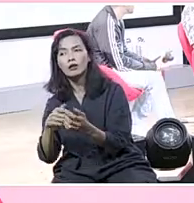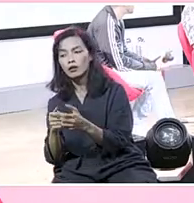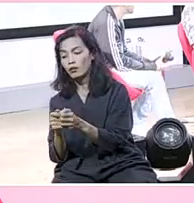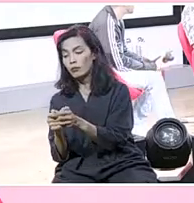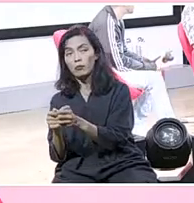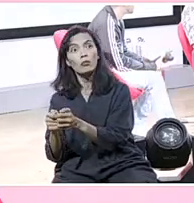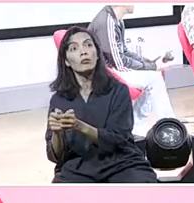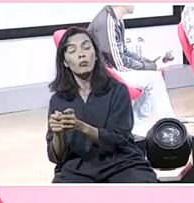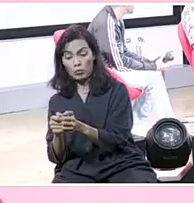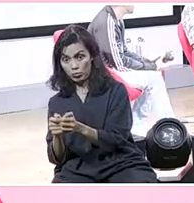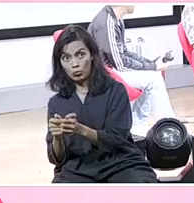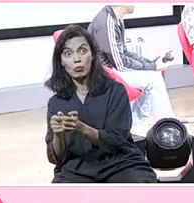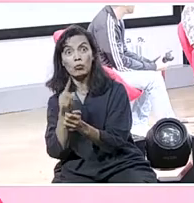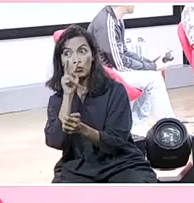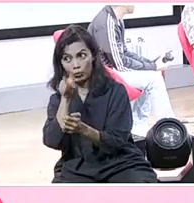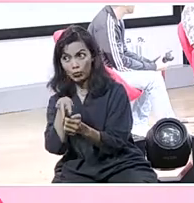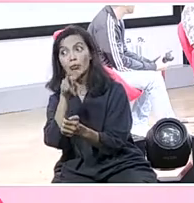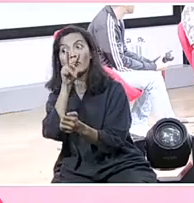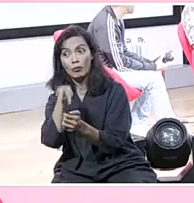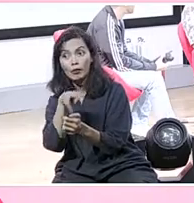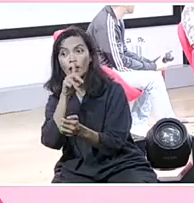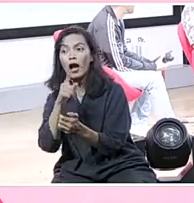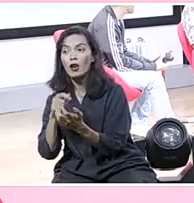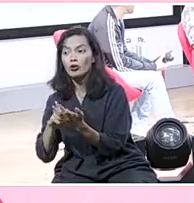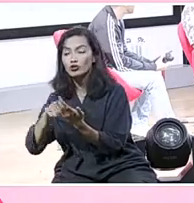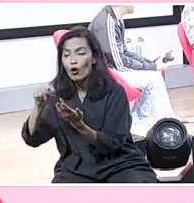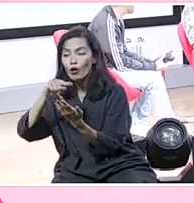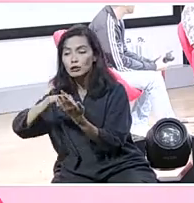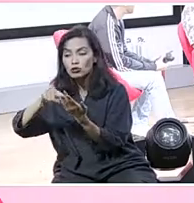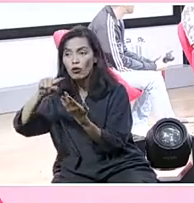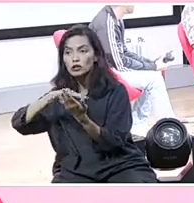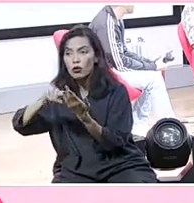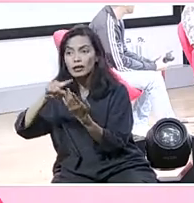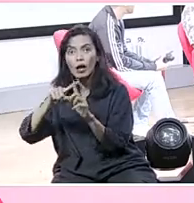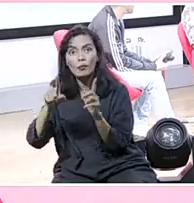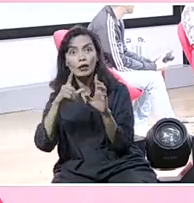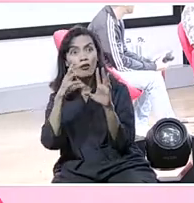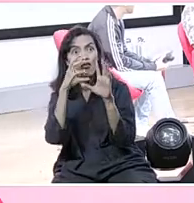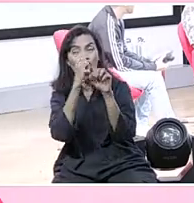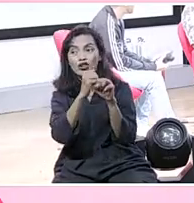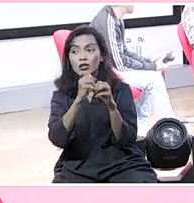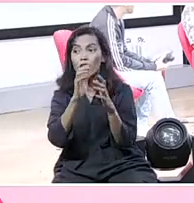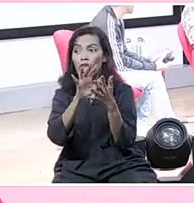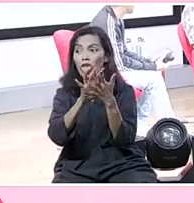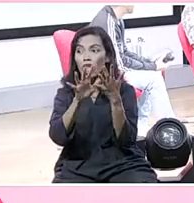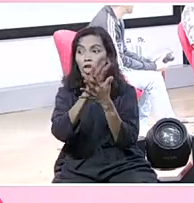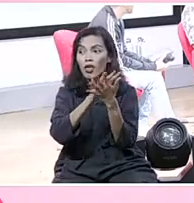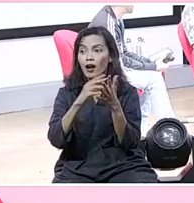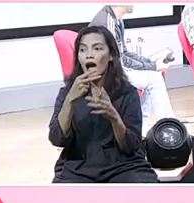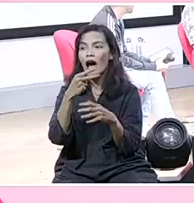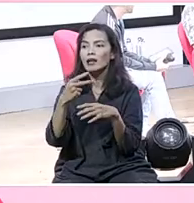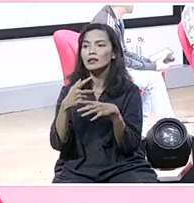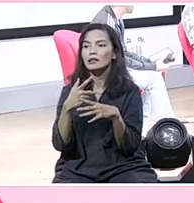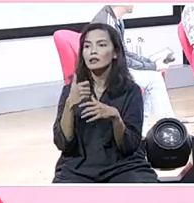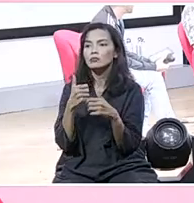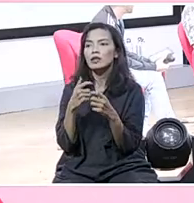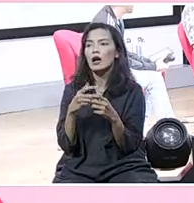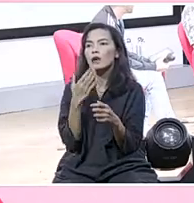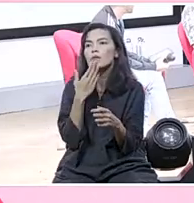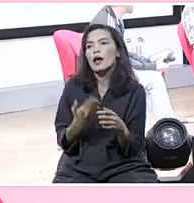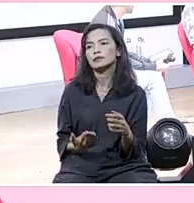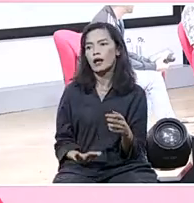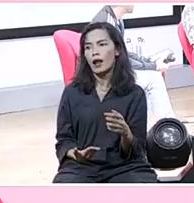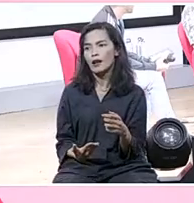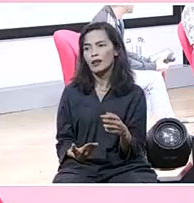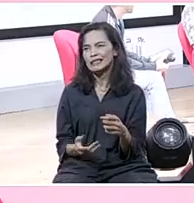you're doing. If you're scrolling and you're barely paying attention, or it's gonna become a habit, and you don't wanna create